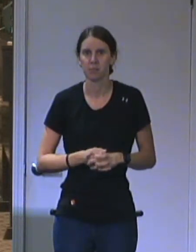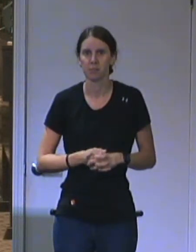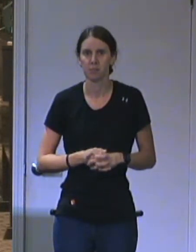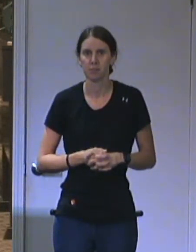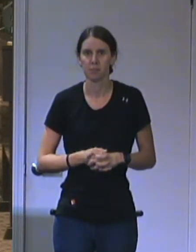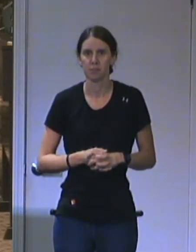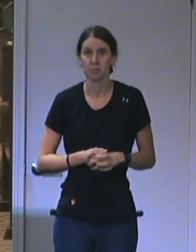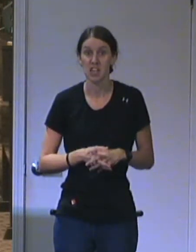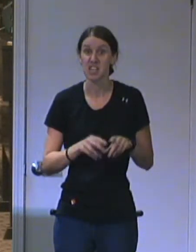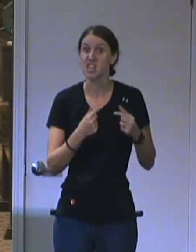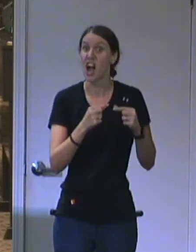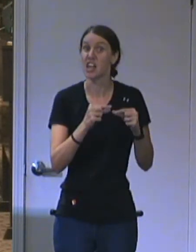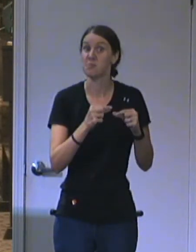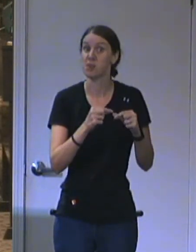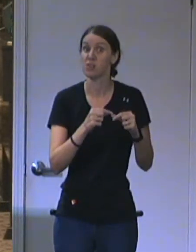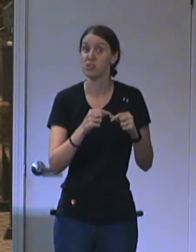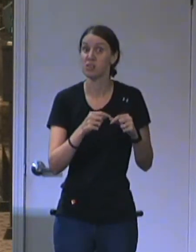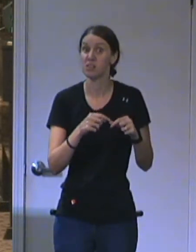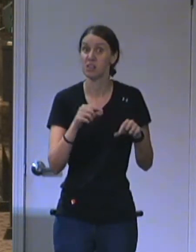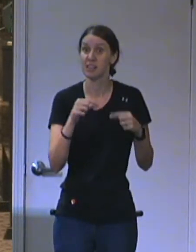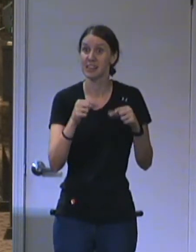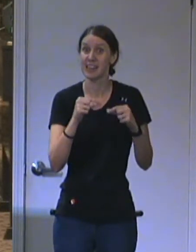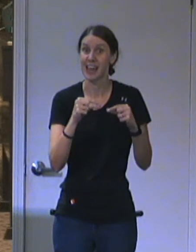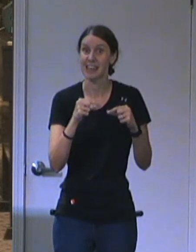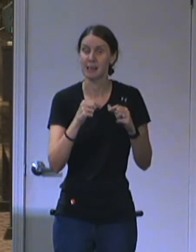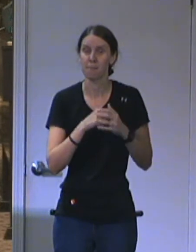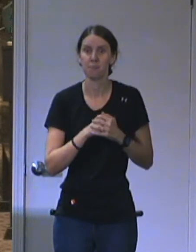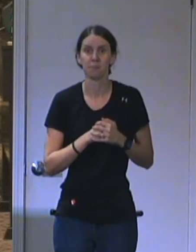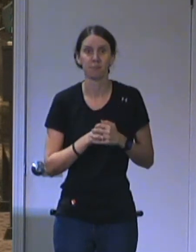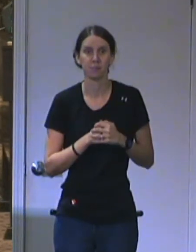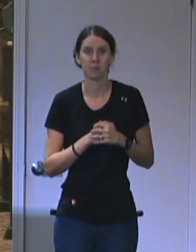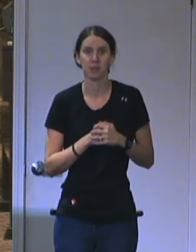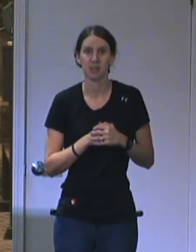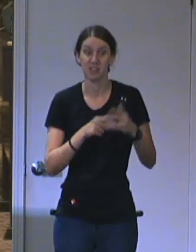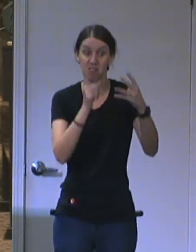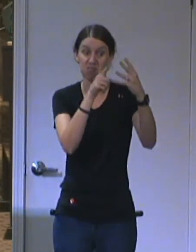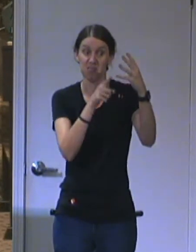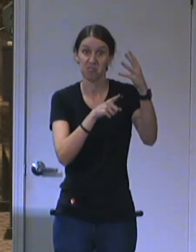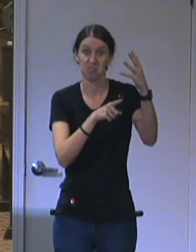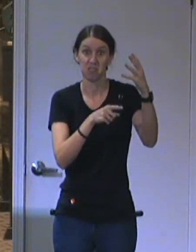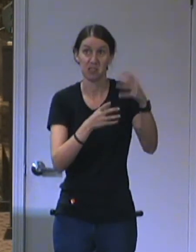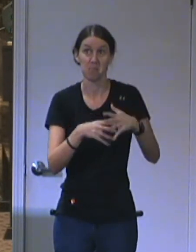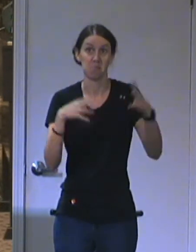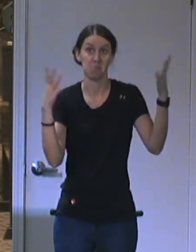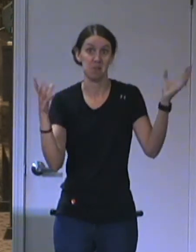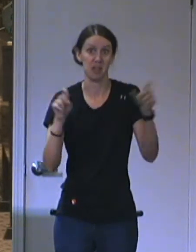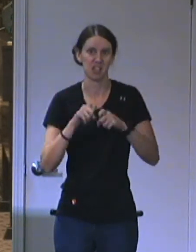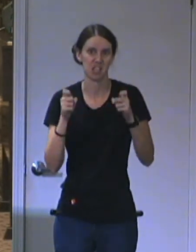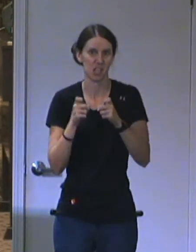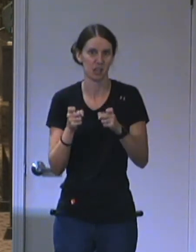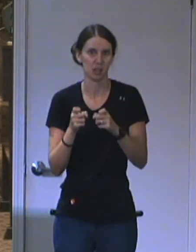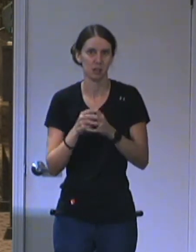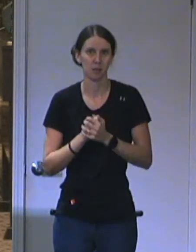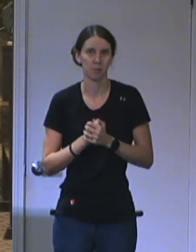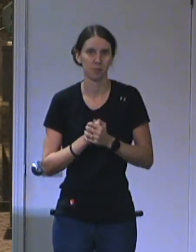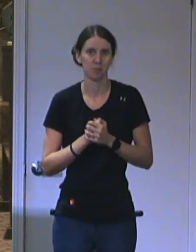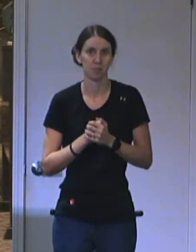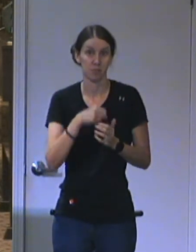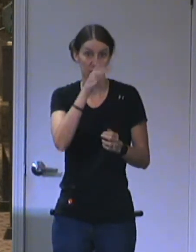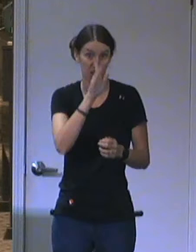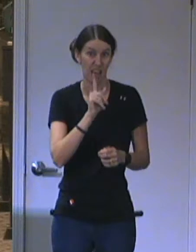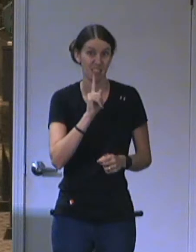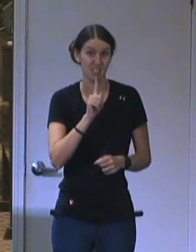Gossip is listed among some heinous sins. We don't think, oh, that's not such a big thing. God says it